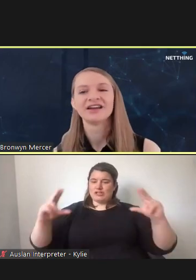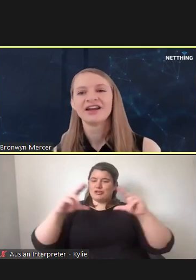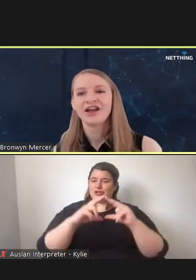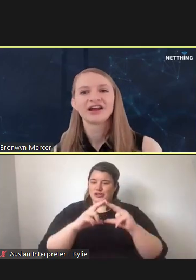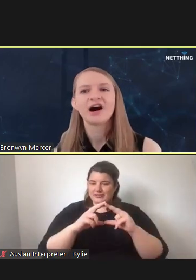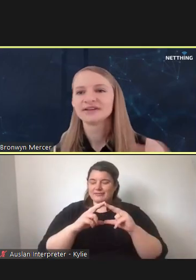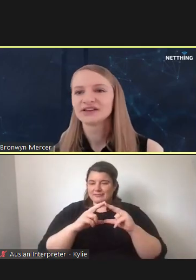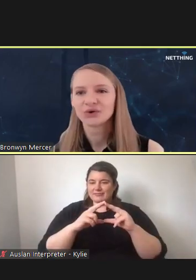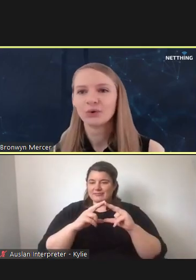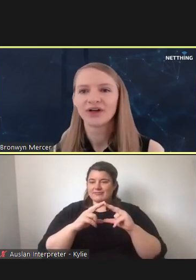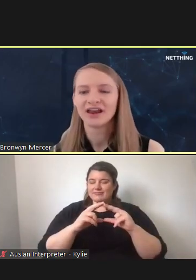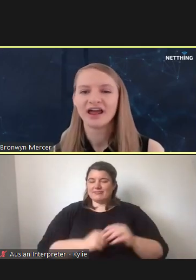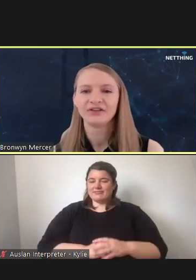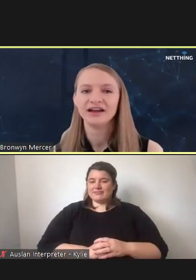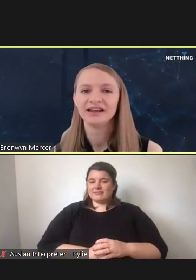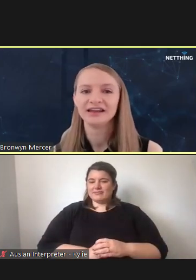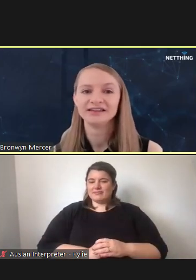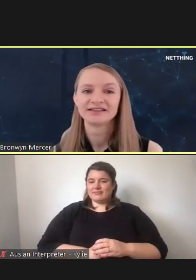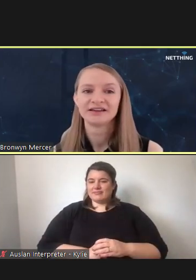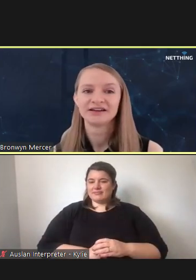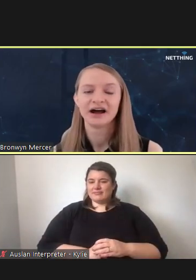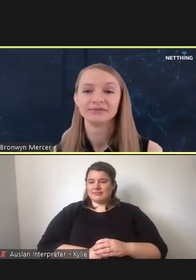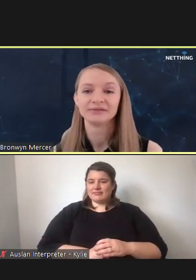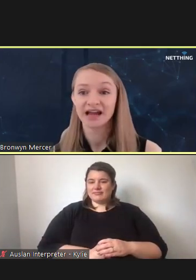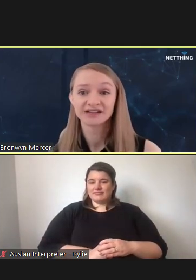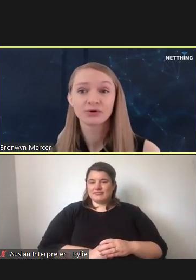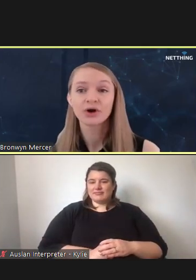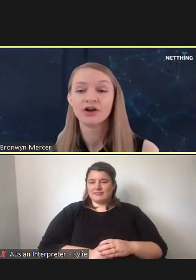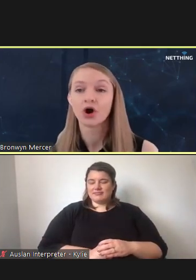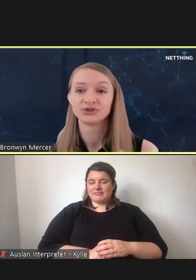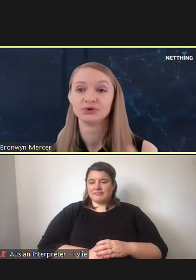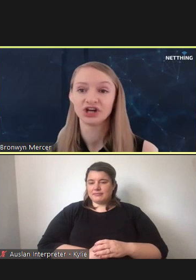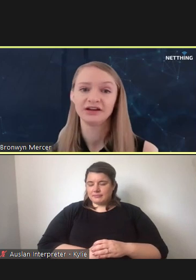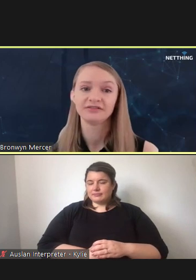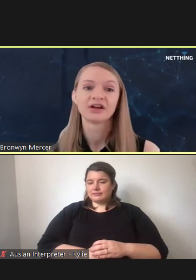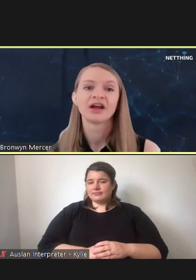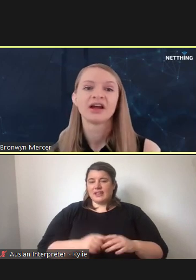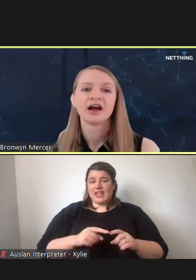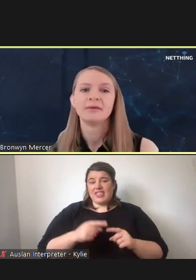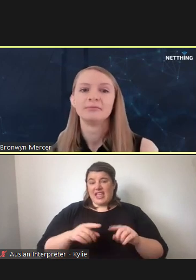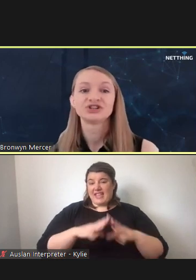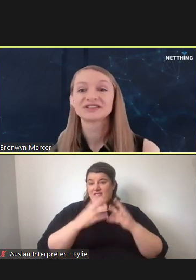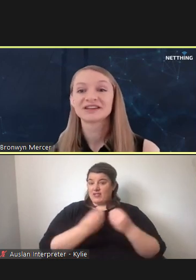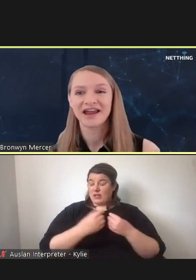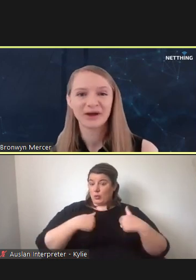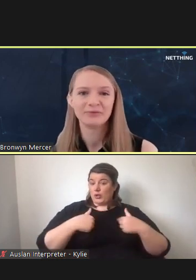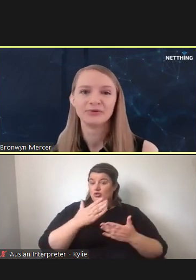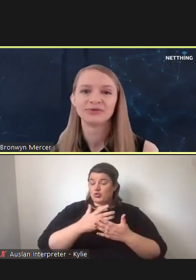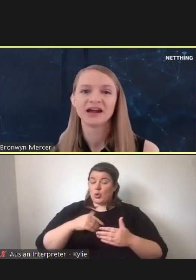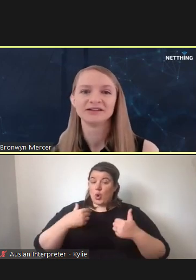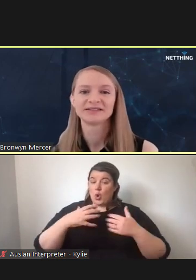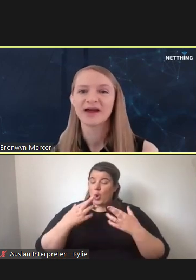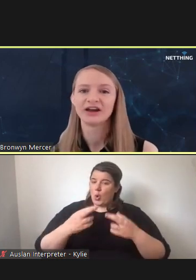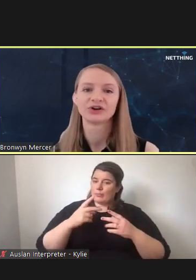that encompasses all that NetThing stands for and hopes to achieve. Bridges connect